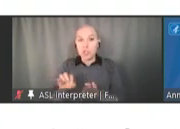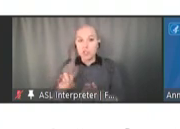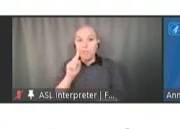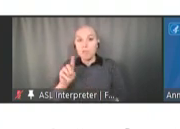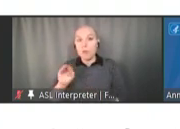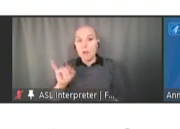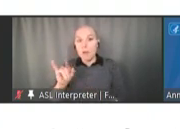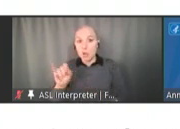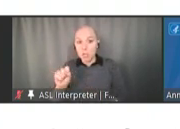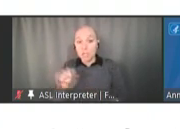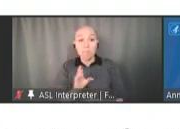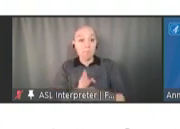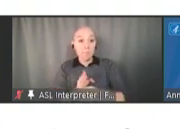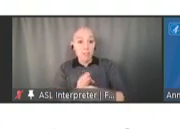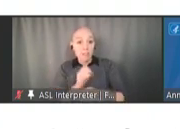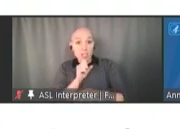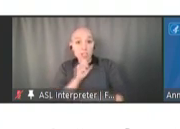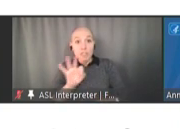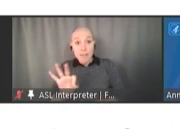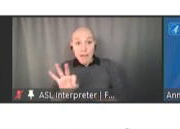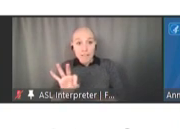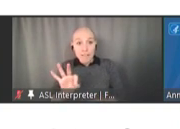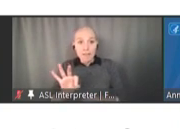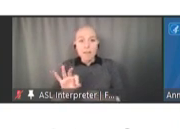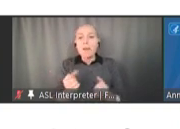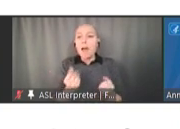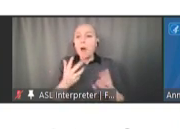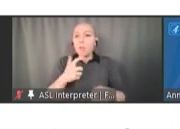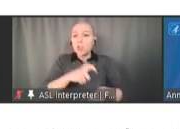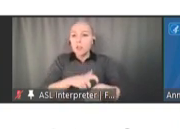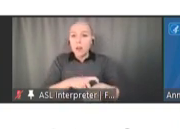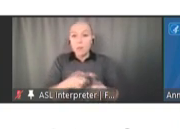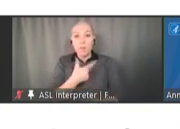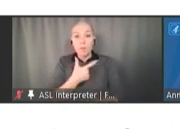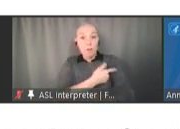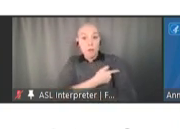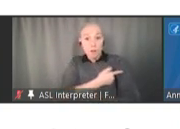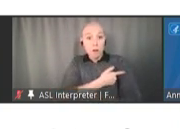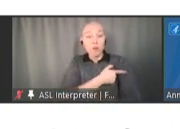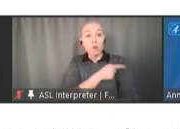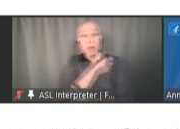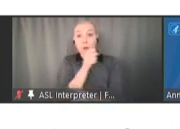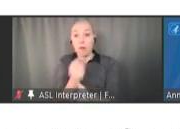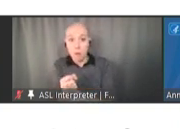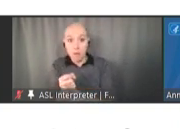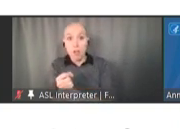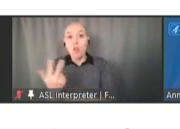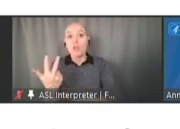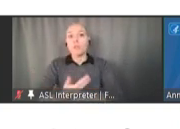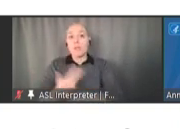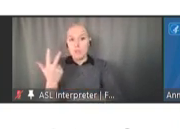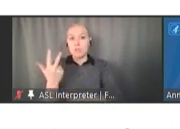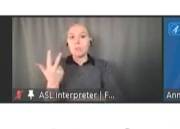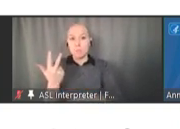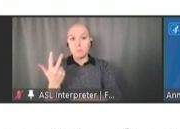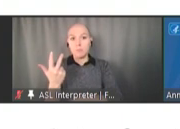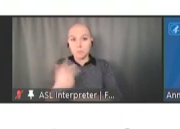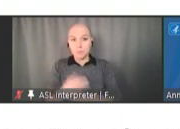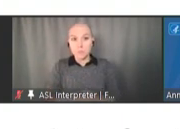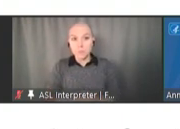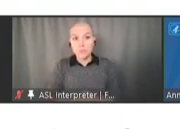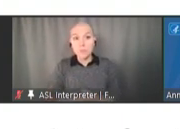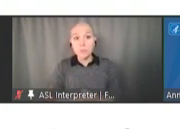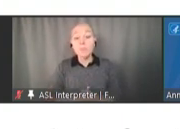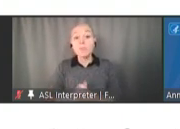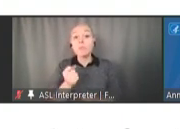to onset was 3 days. There were 3 reports after dose 1 and 10 reports after dose 2. 10 reports